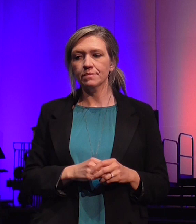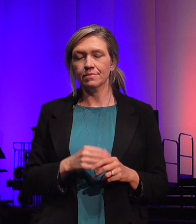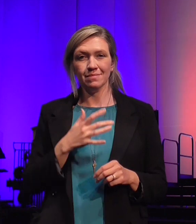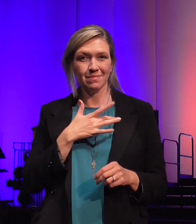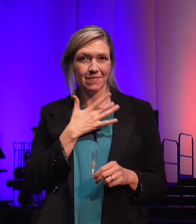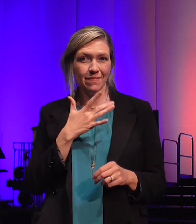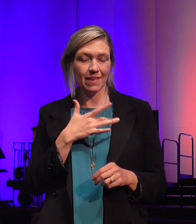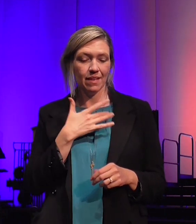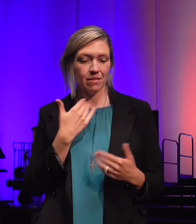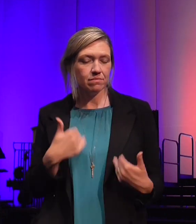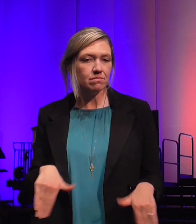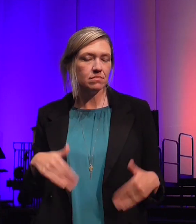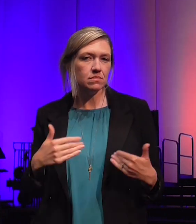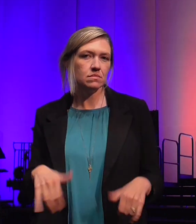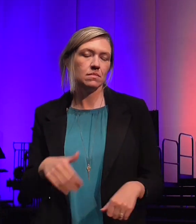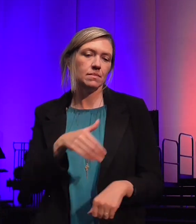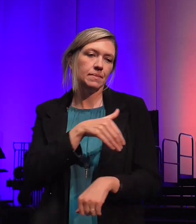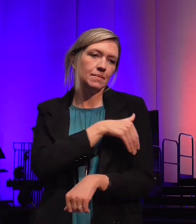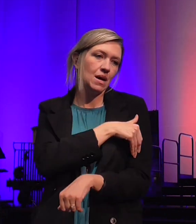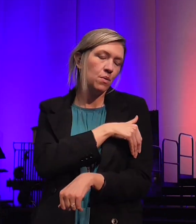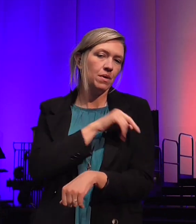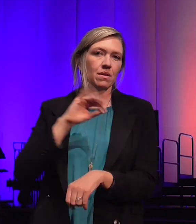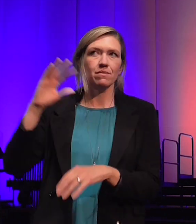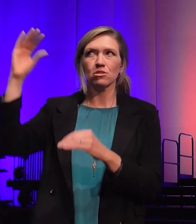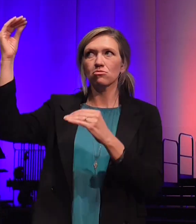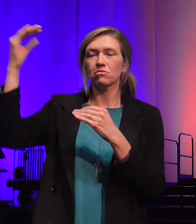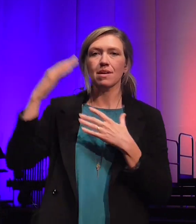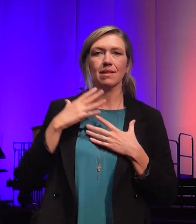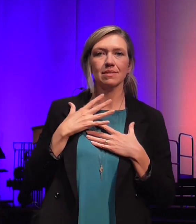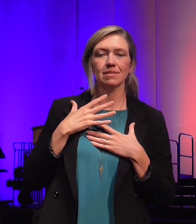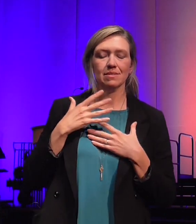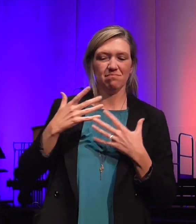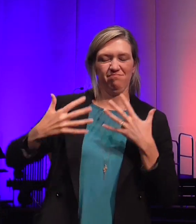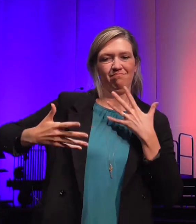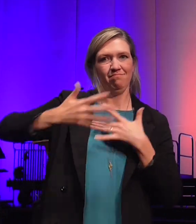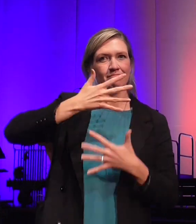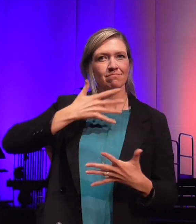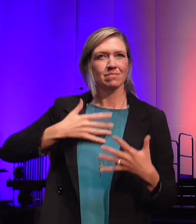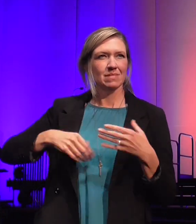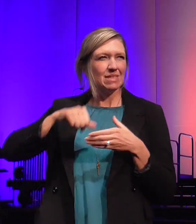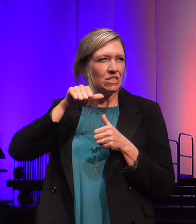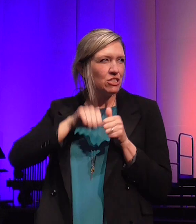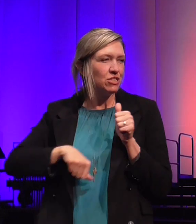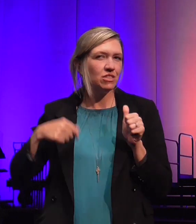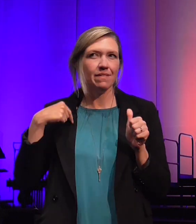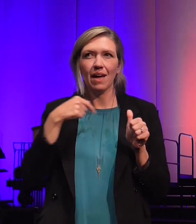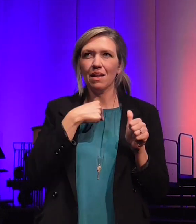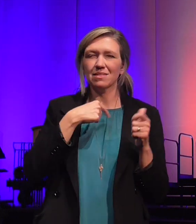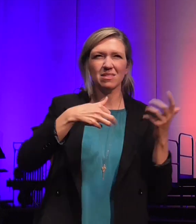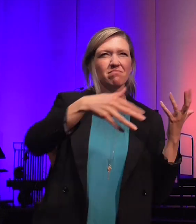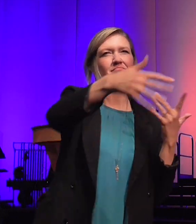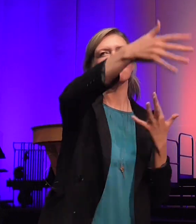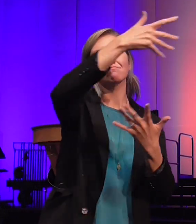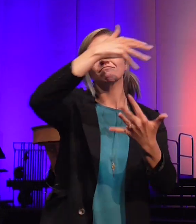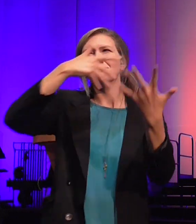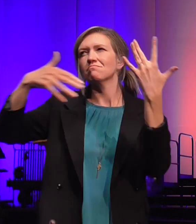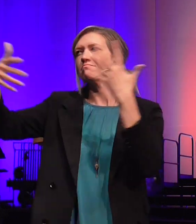feeling that power of grace that moves in and through each one of us